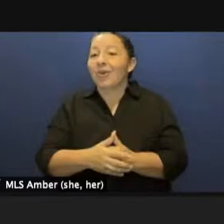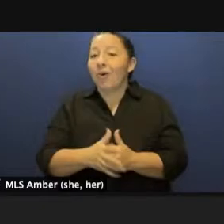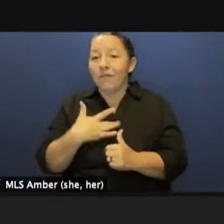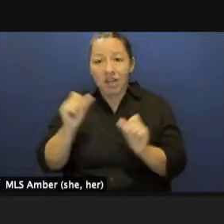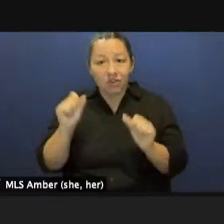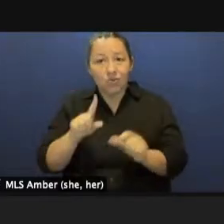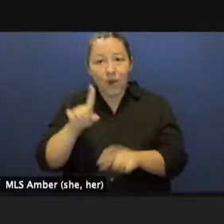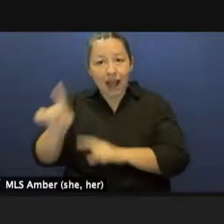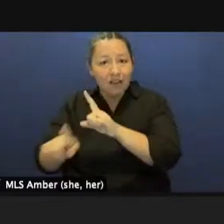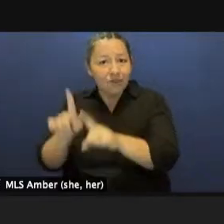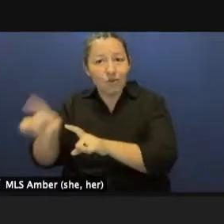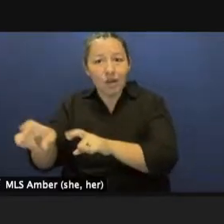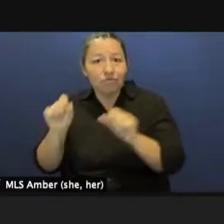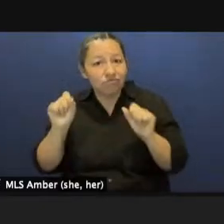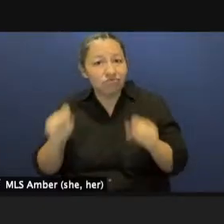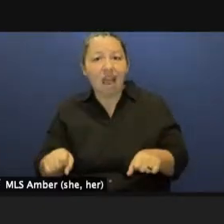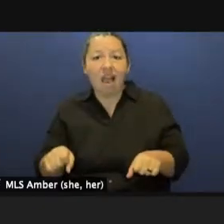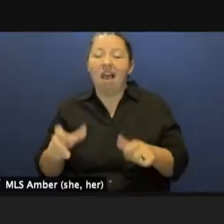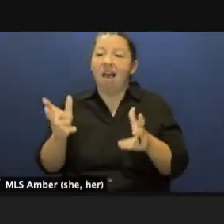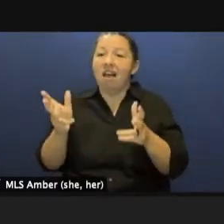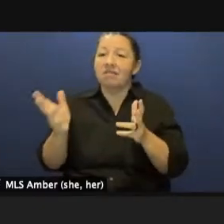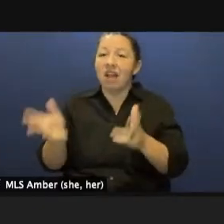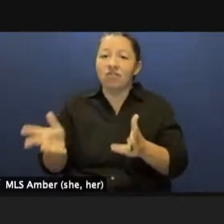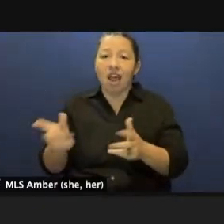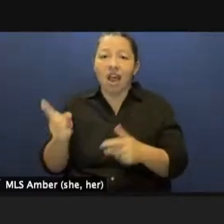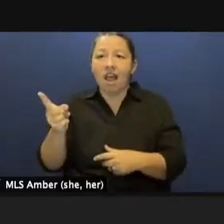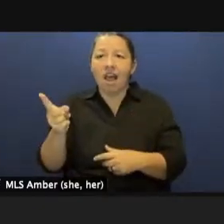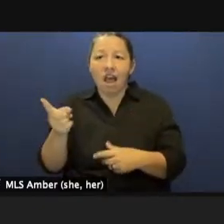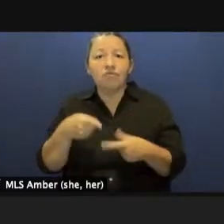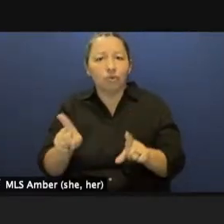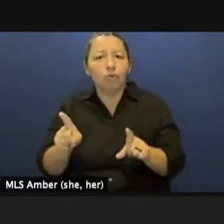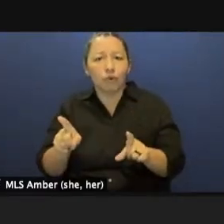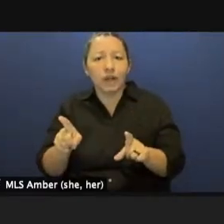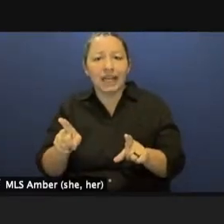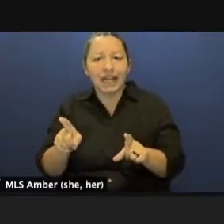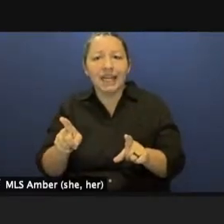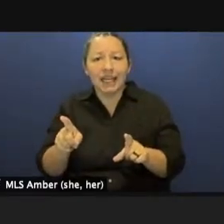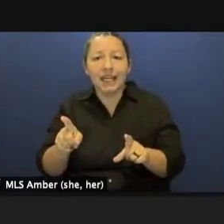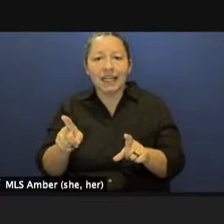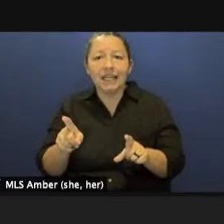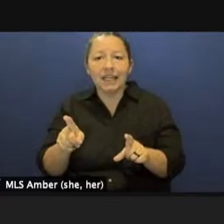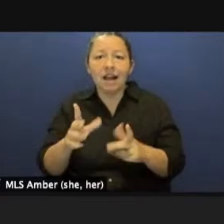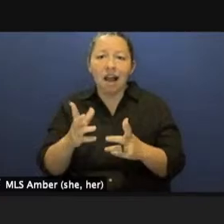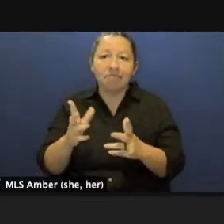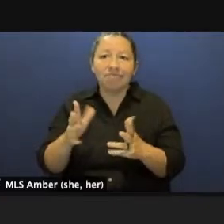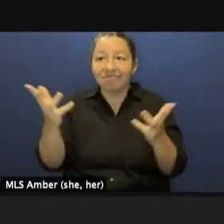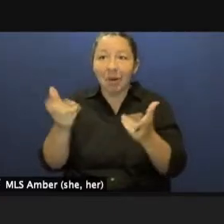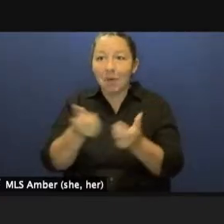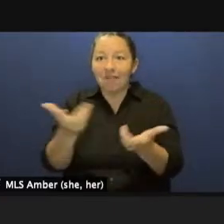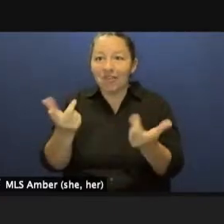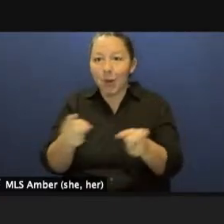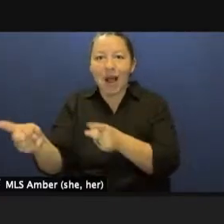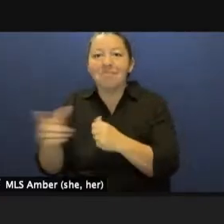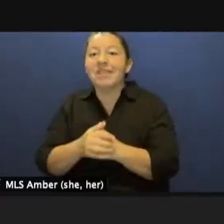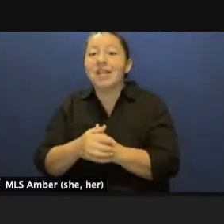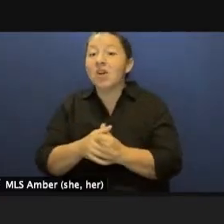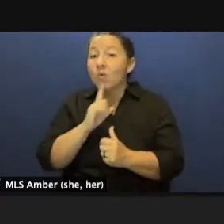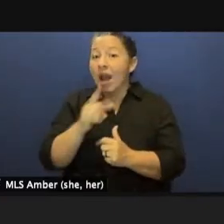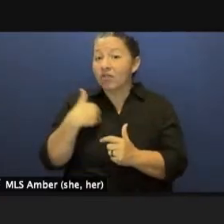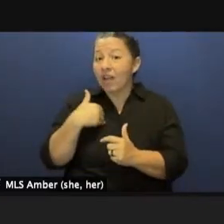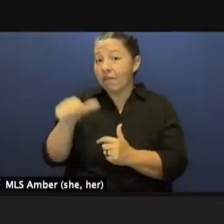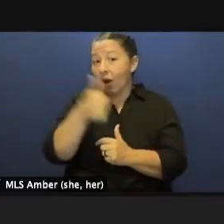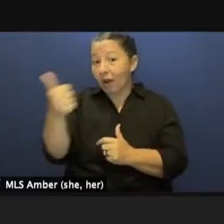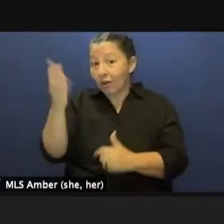your questions in chat during the orals. So we actually have another